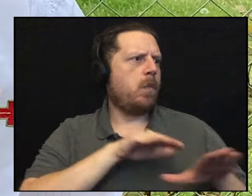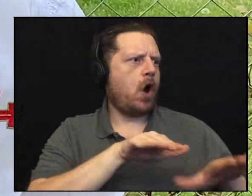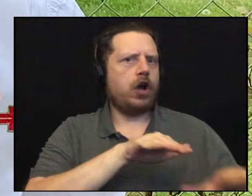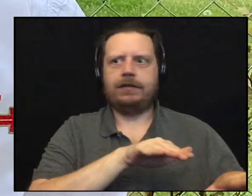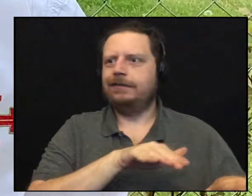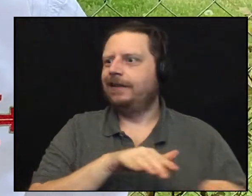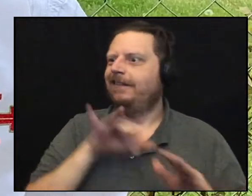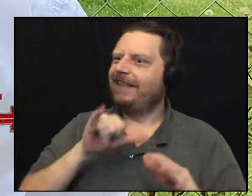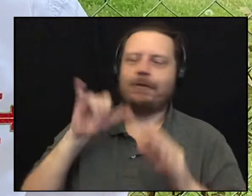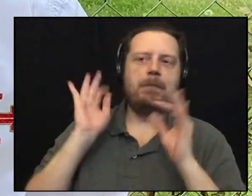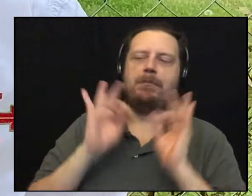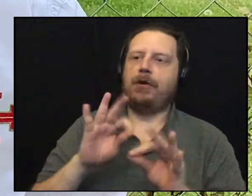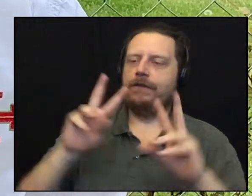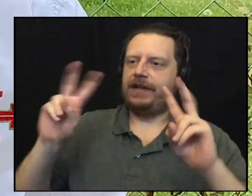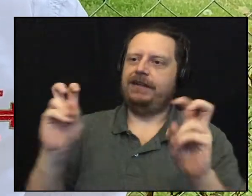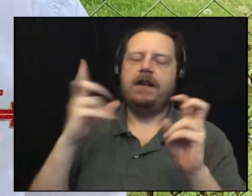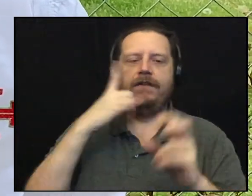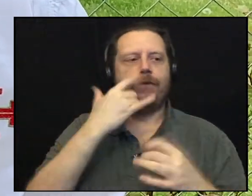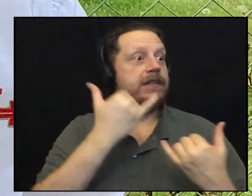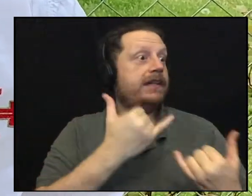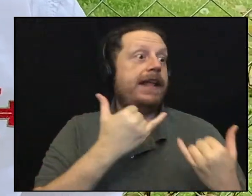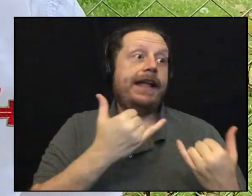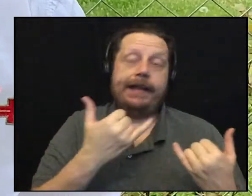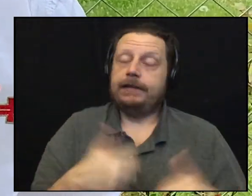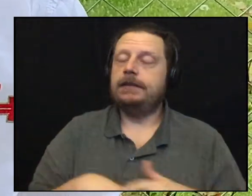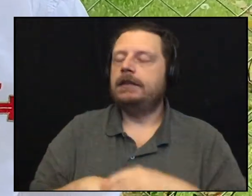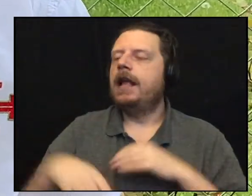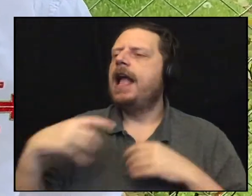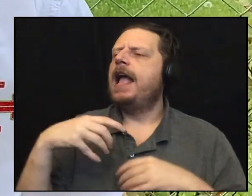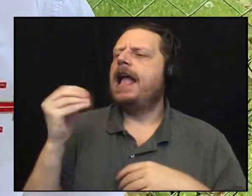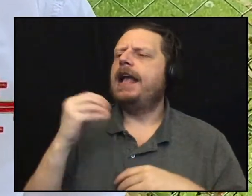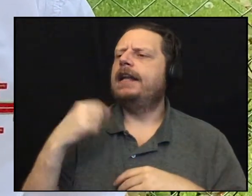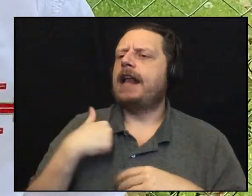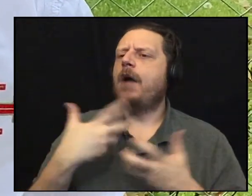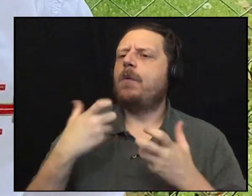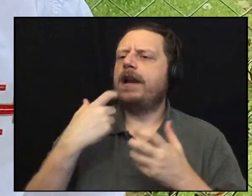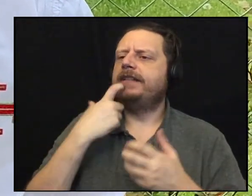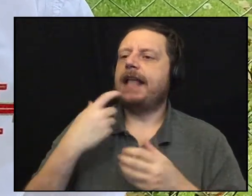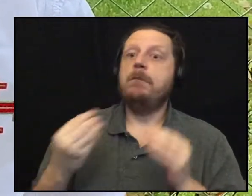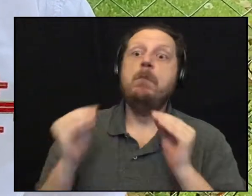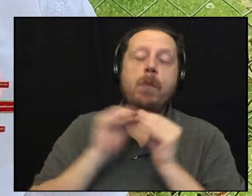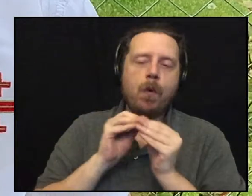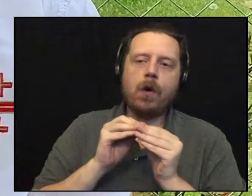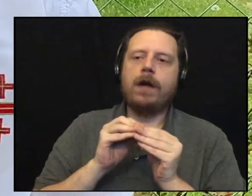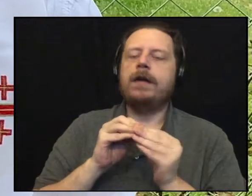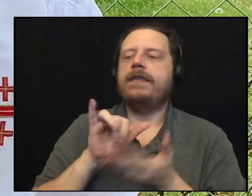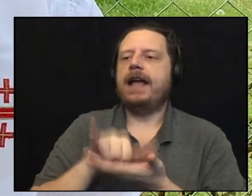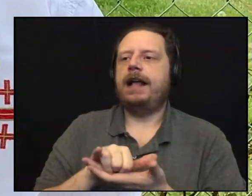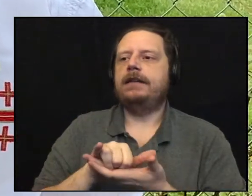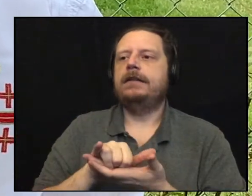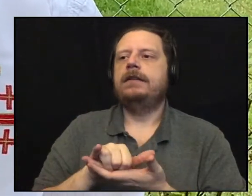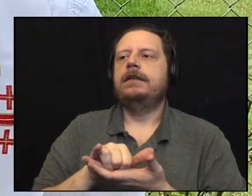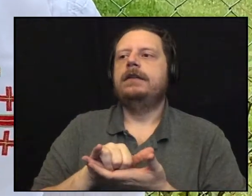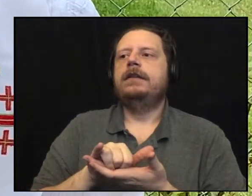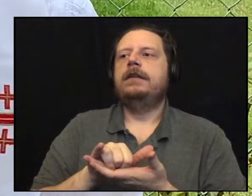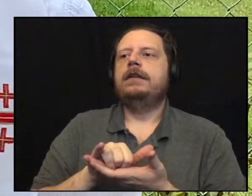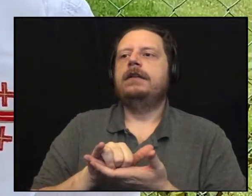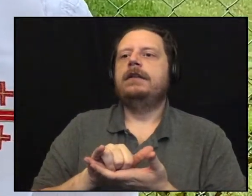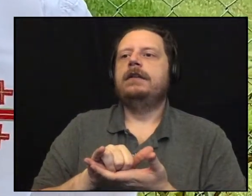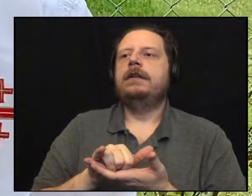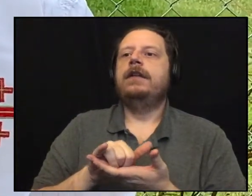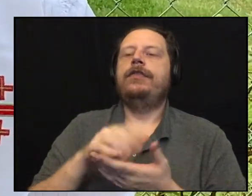perfect is that for these days? And let me go further and say that as much as the